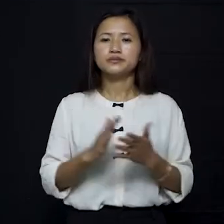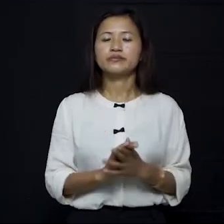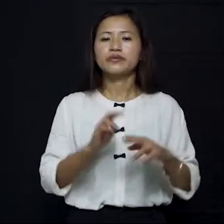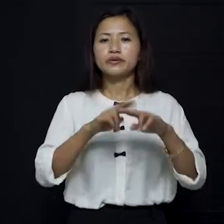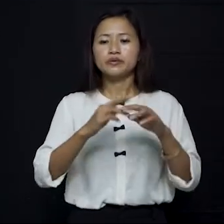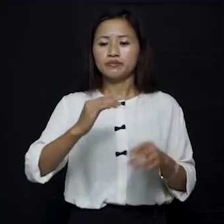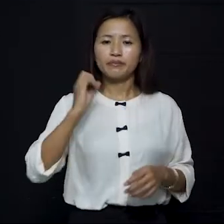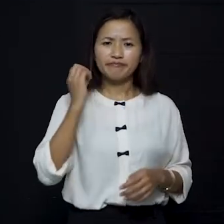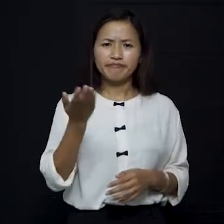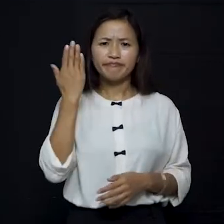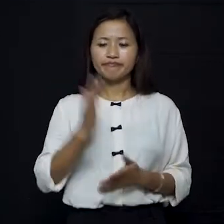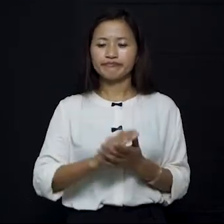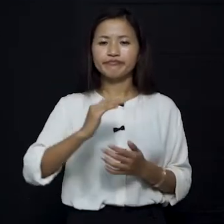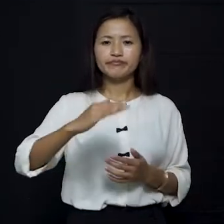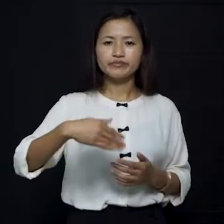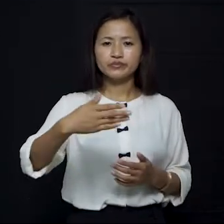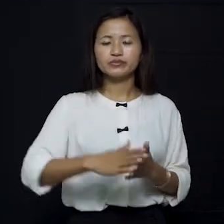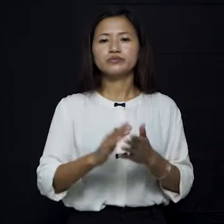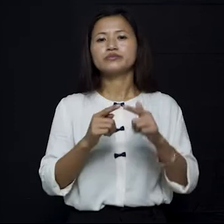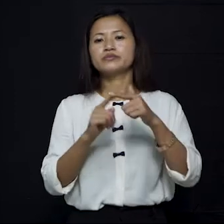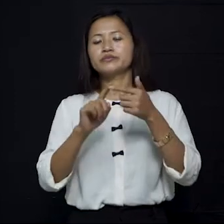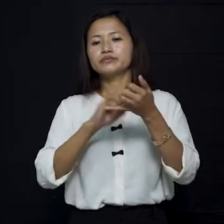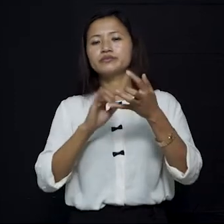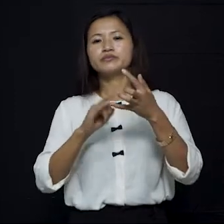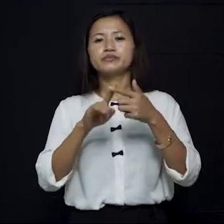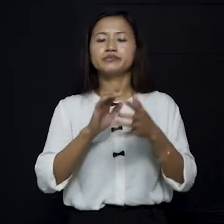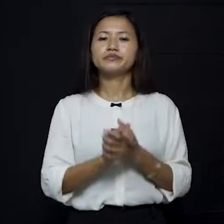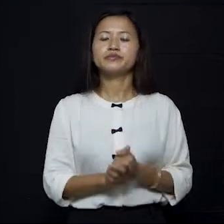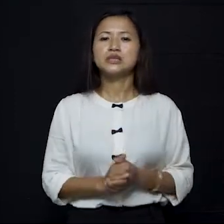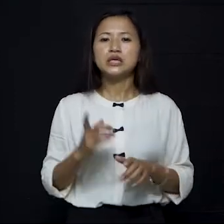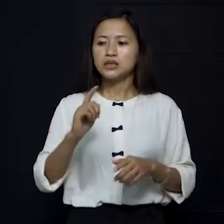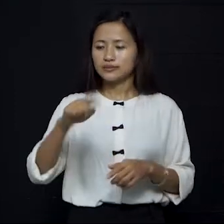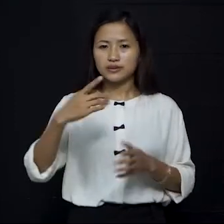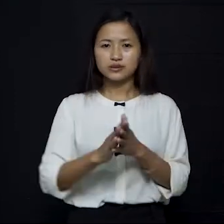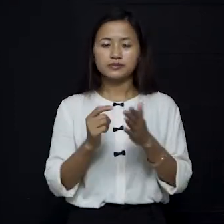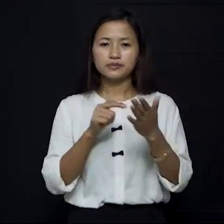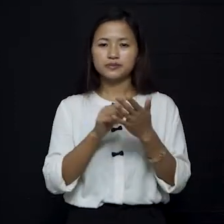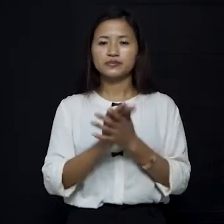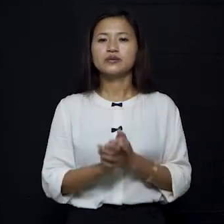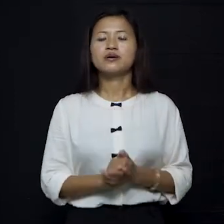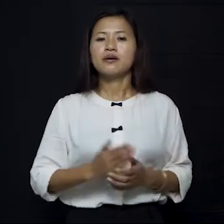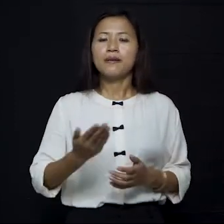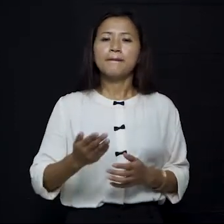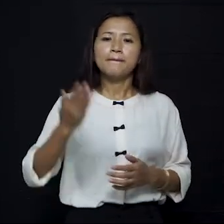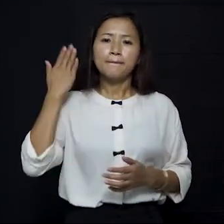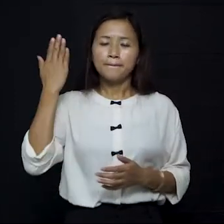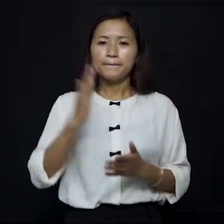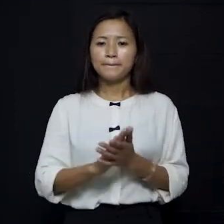past continuous tense. And the next point that we are going to discuss is past perfect tense.